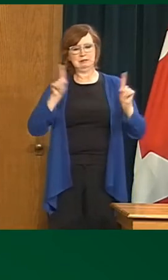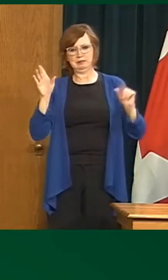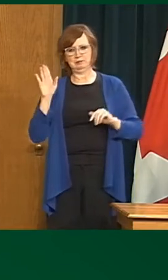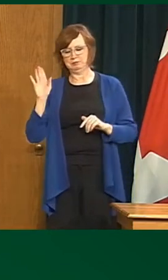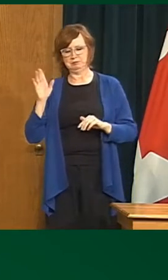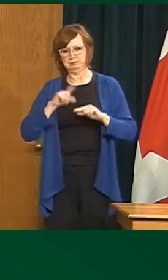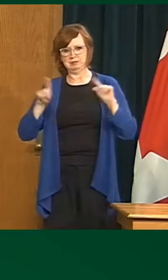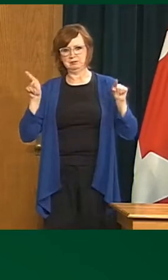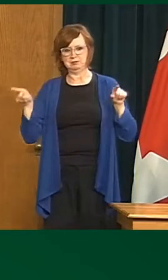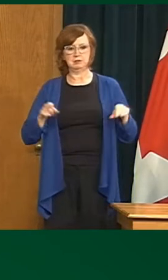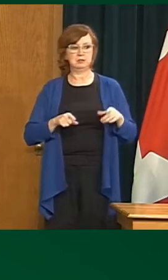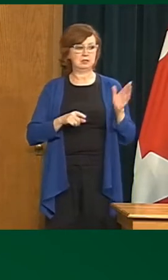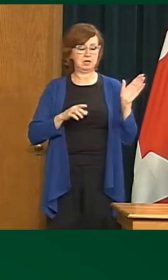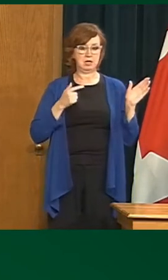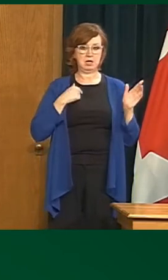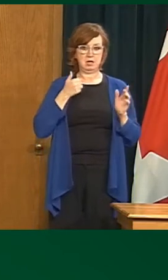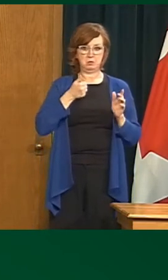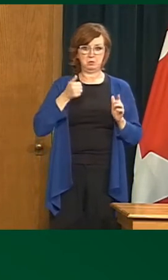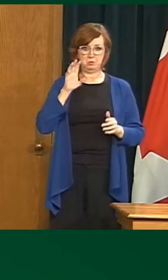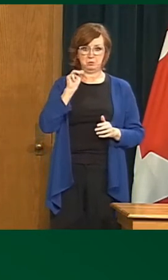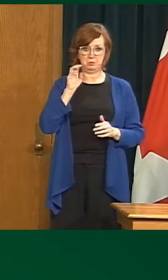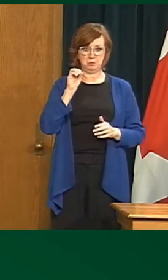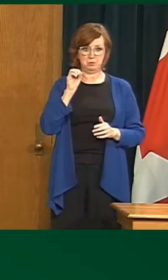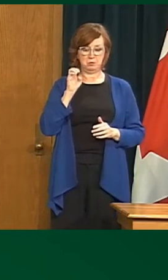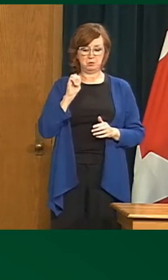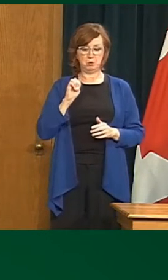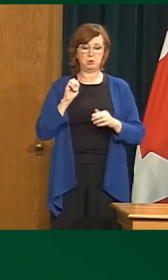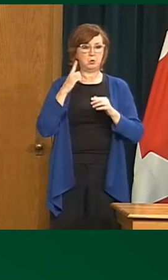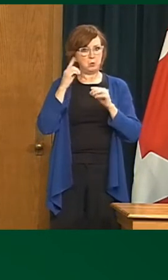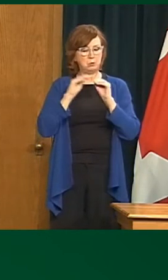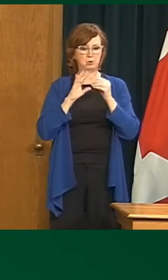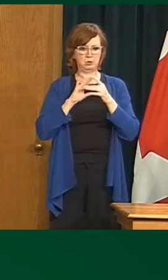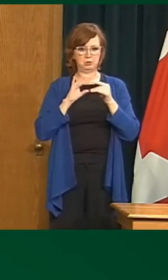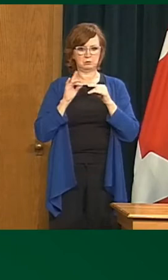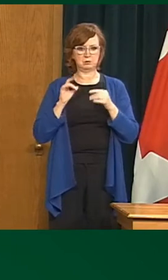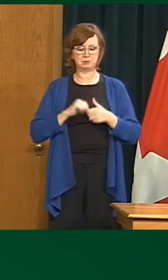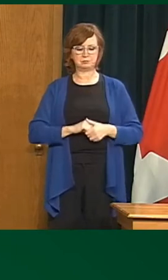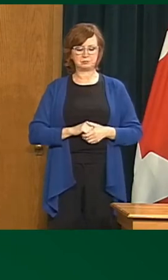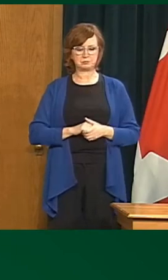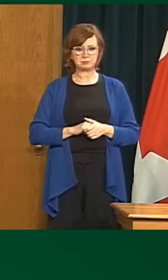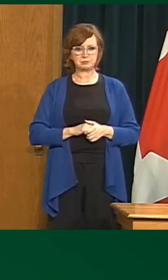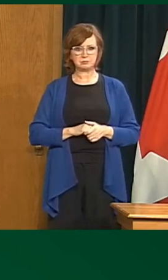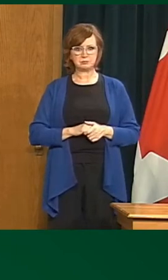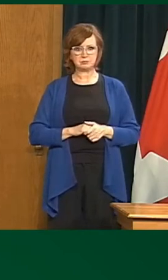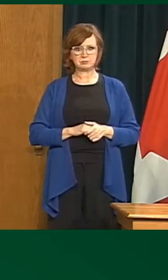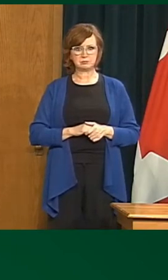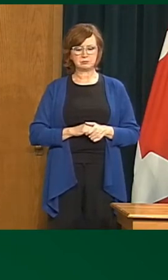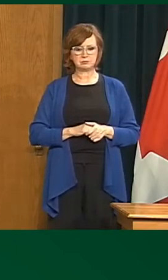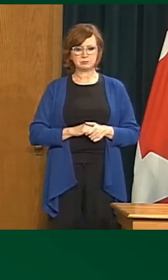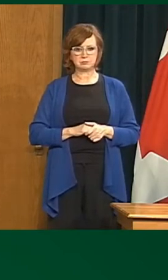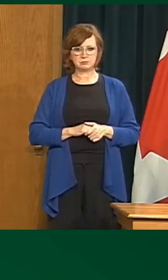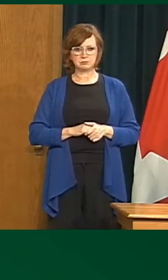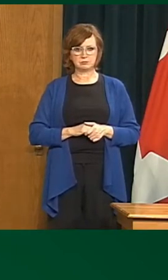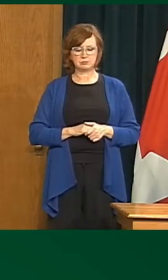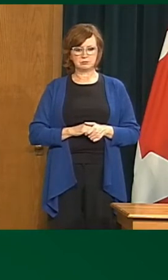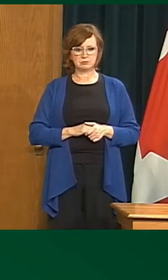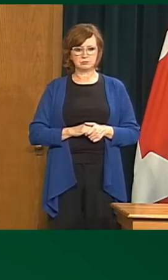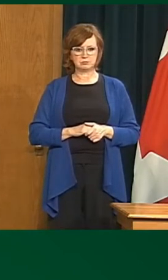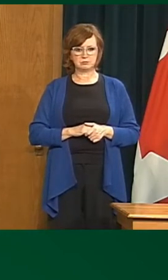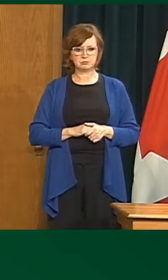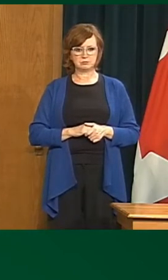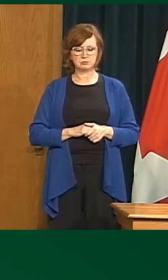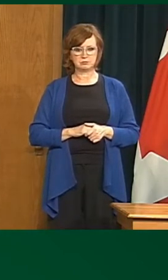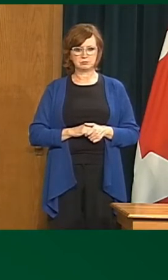with respect to malls, again, I go back to the dimmer switch analogy, if you will, where there are still going